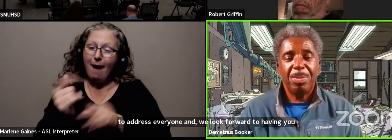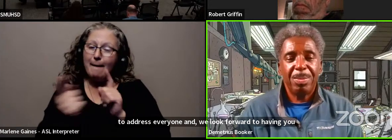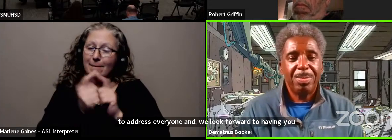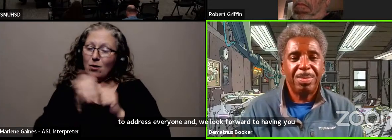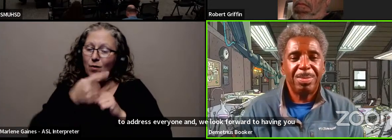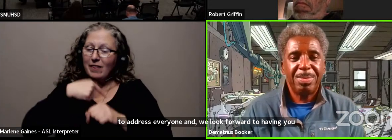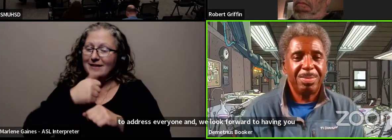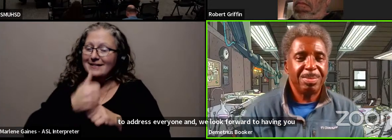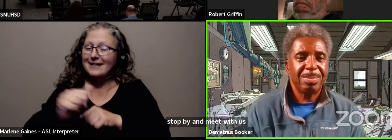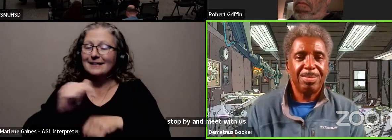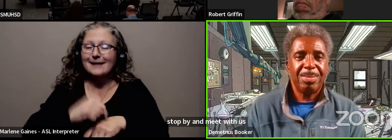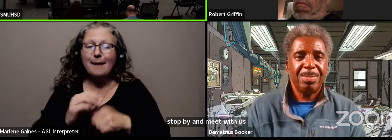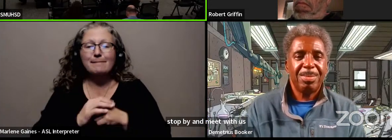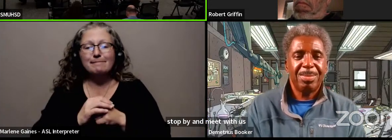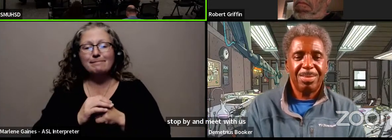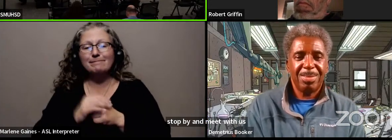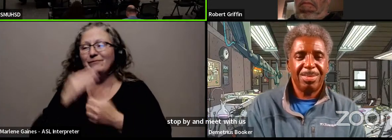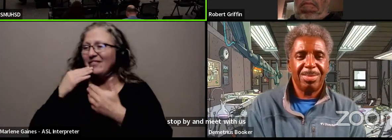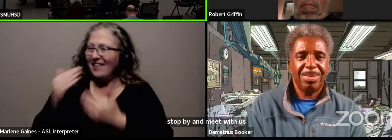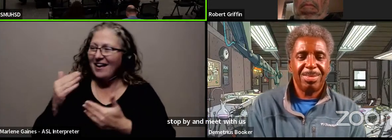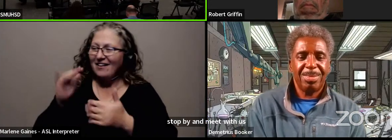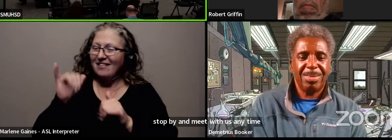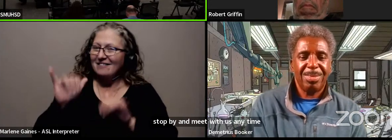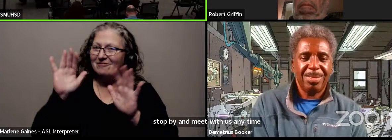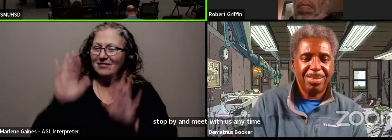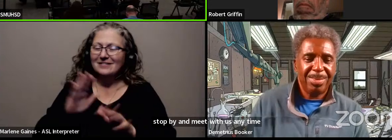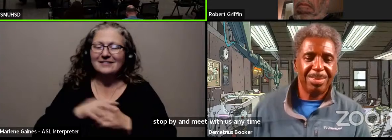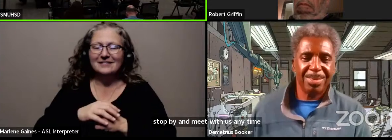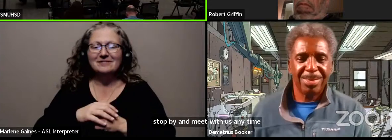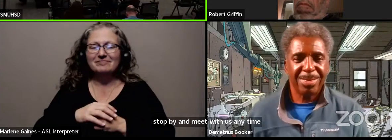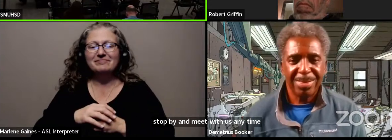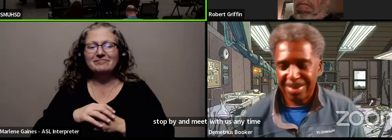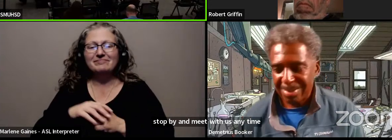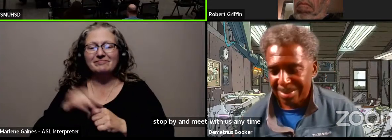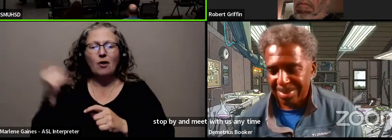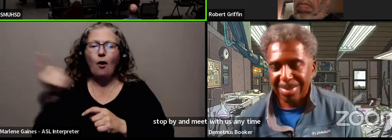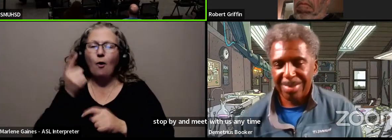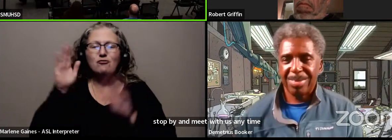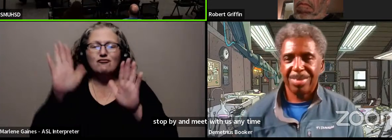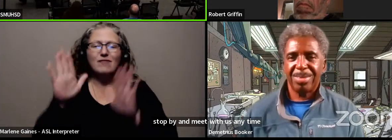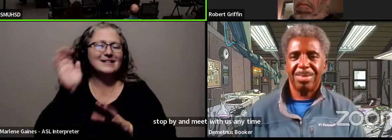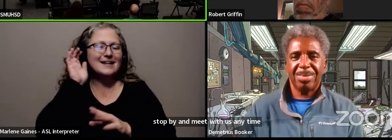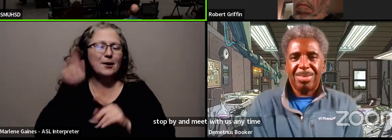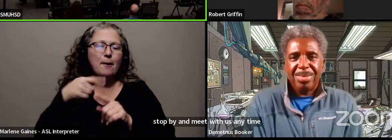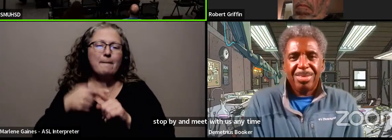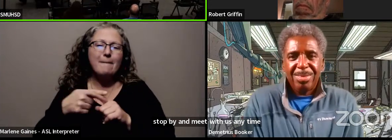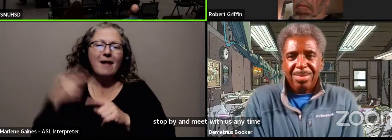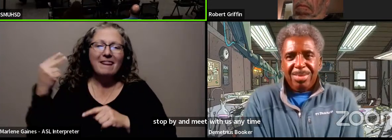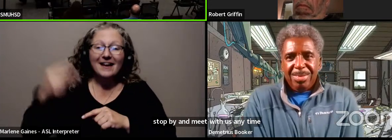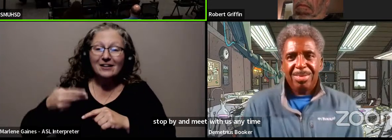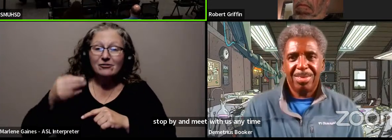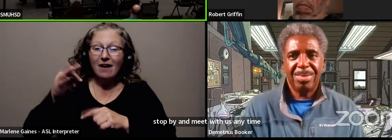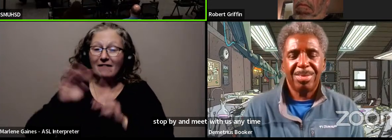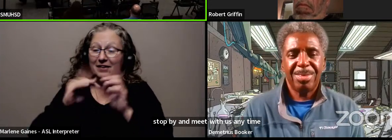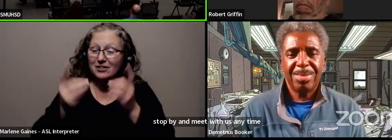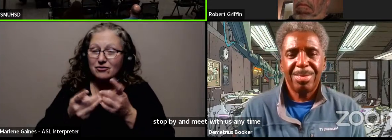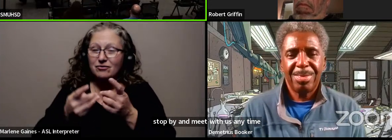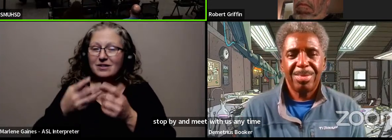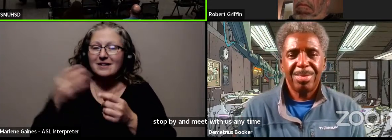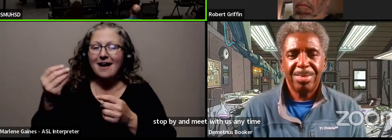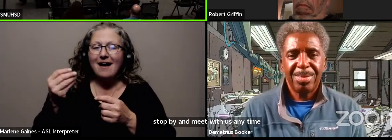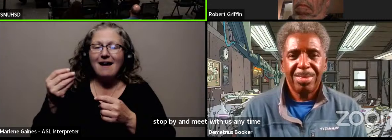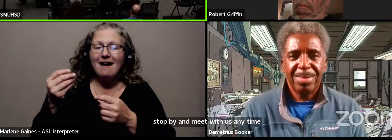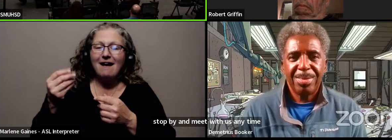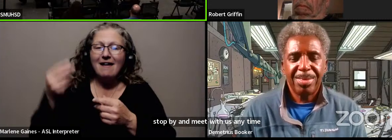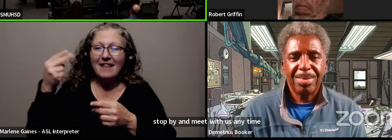anytime. Thank you. That's excellent. Yeah, it's always great to hear about the history of the district and just